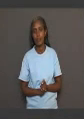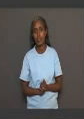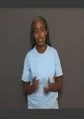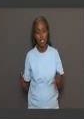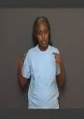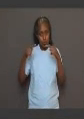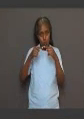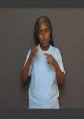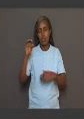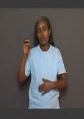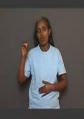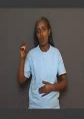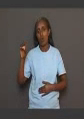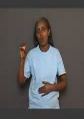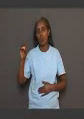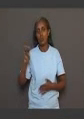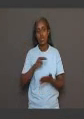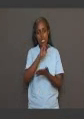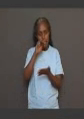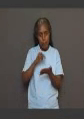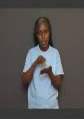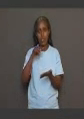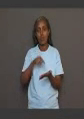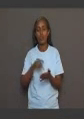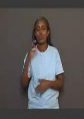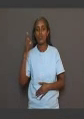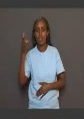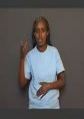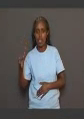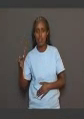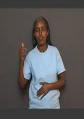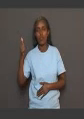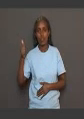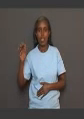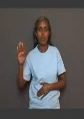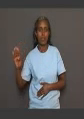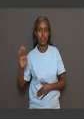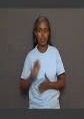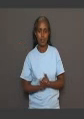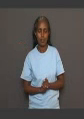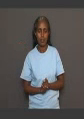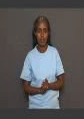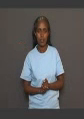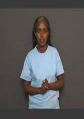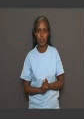Join O to the midpoint F of AB.